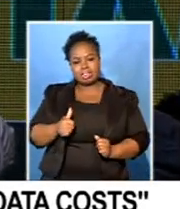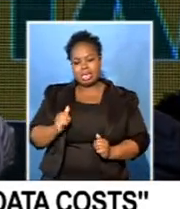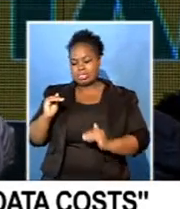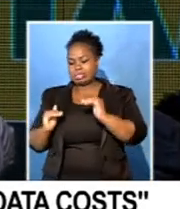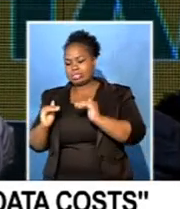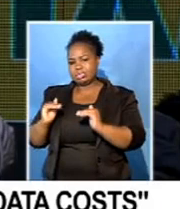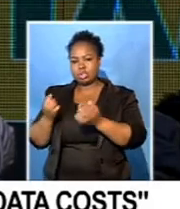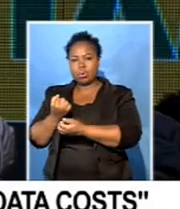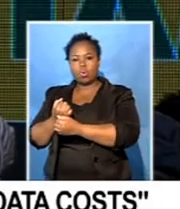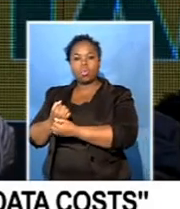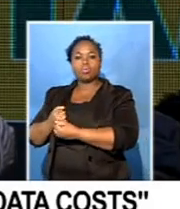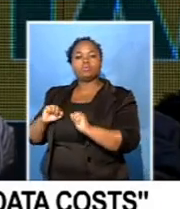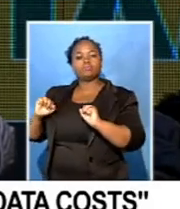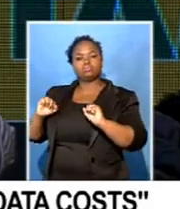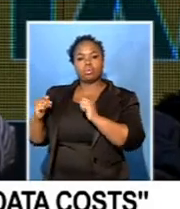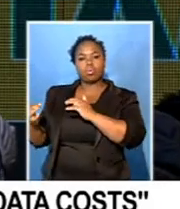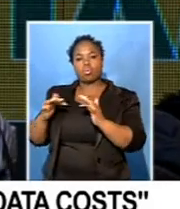a liberation war."